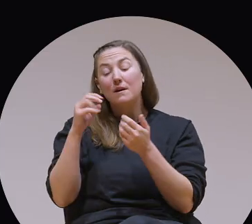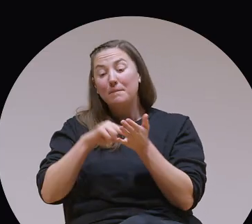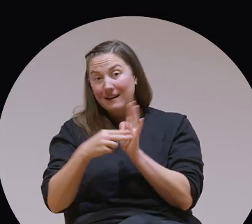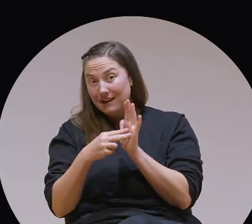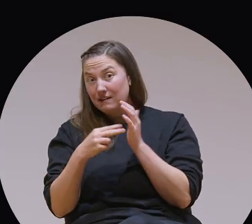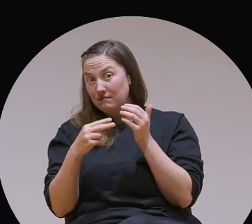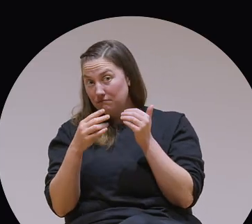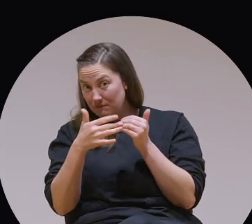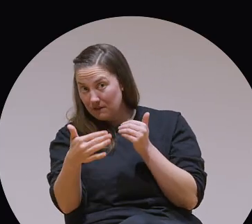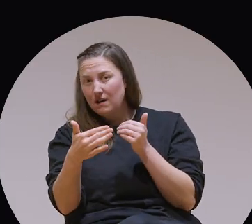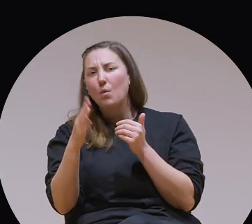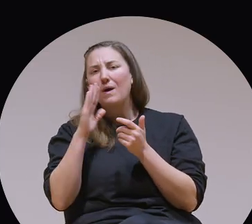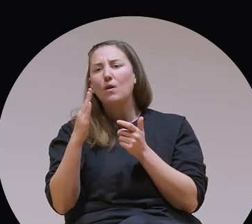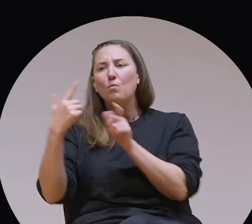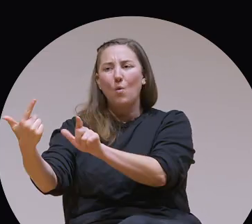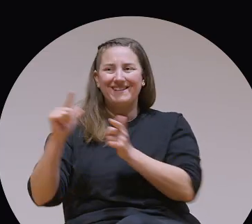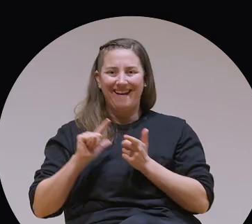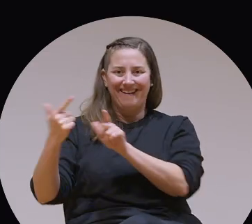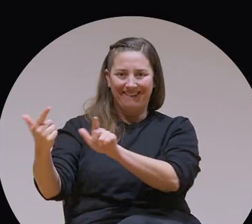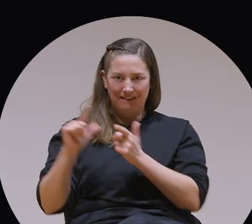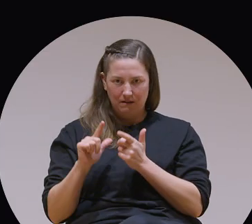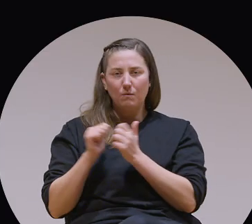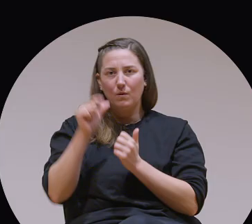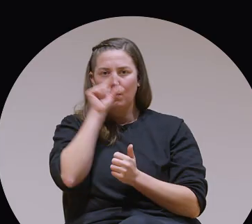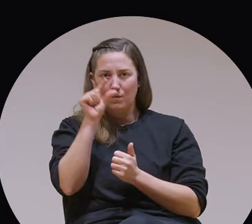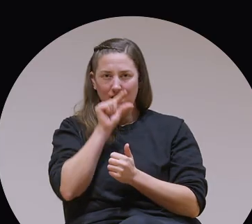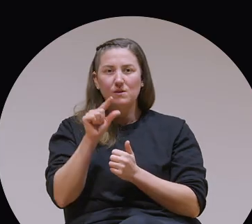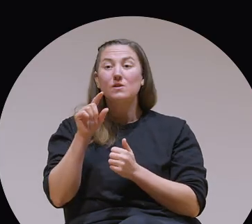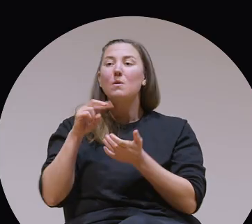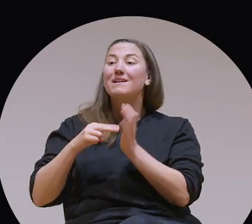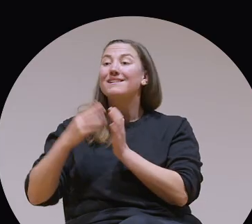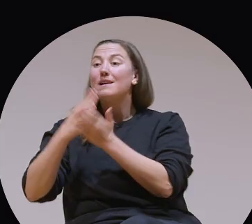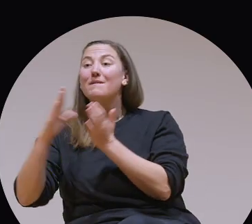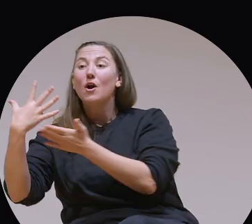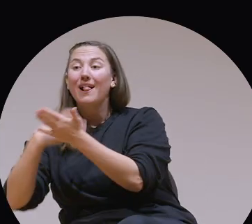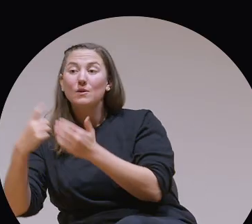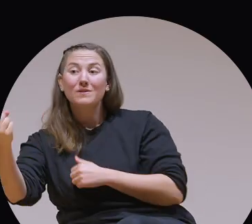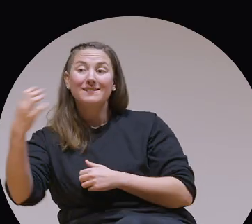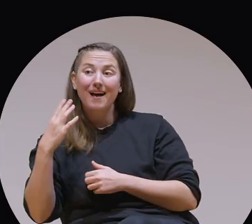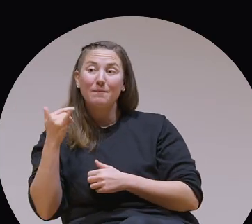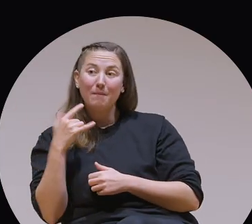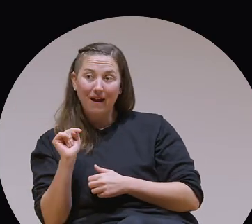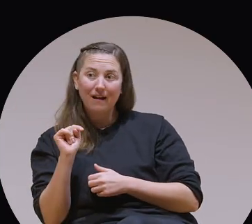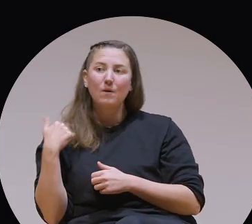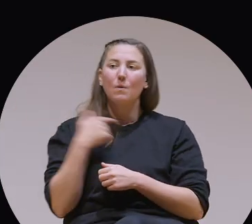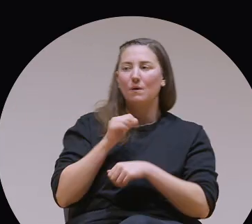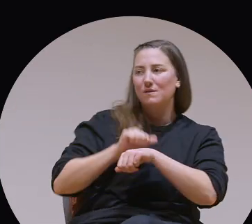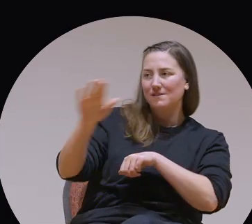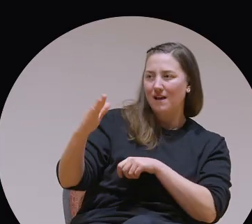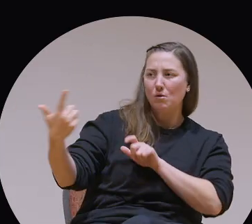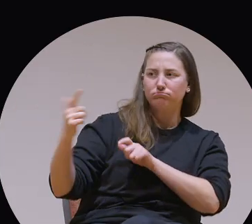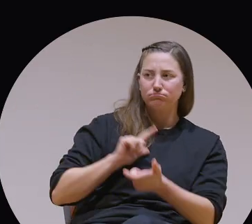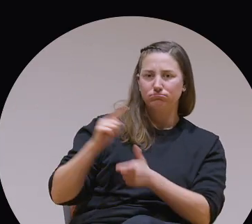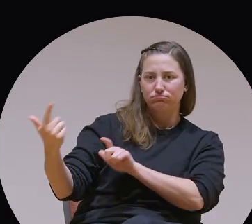thereafter, they will be on a rotating loan with Greece, where Greece will send some of their collection to the Met, and the Met will send some of these pieces to